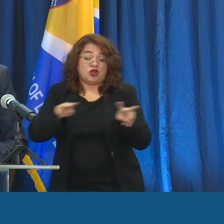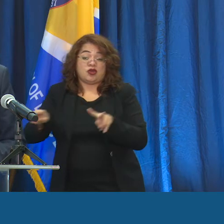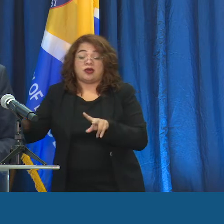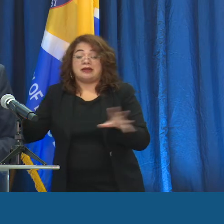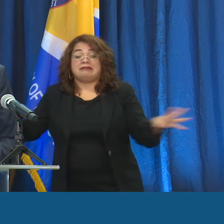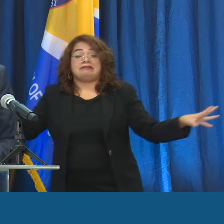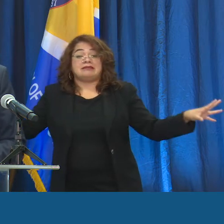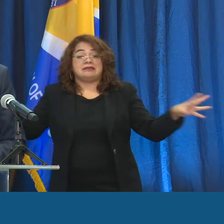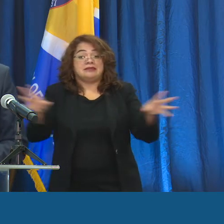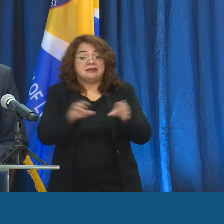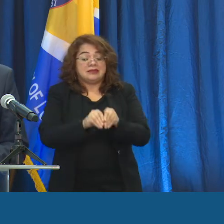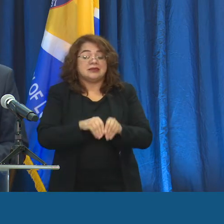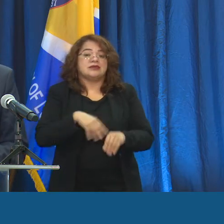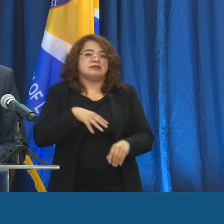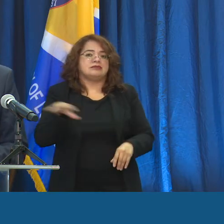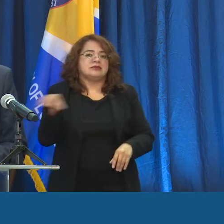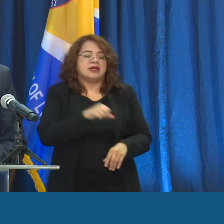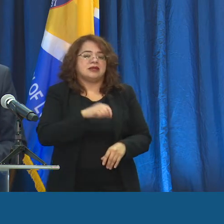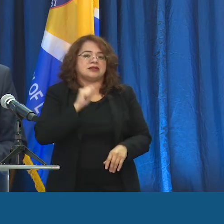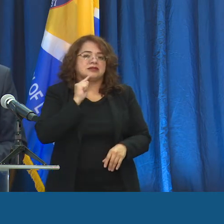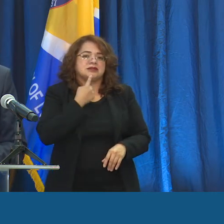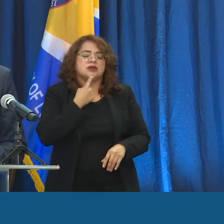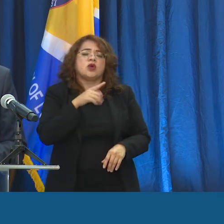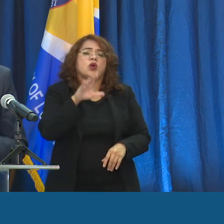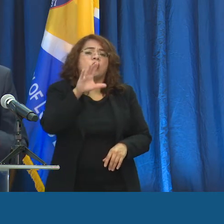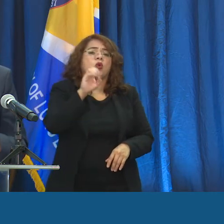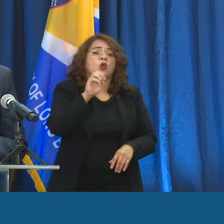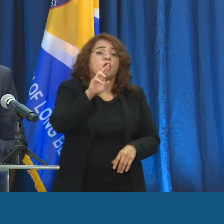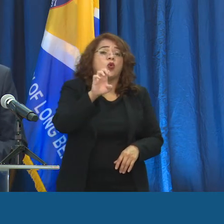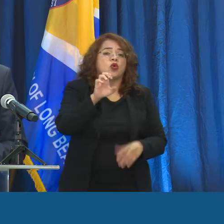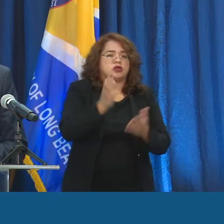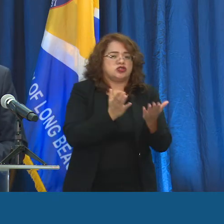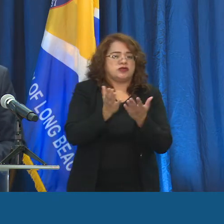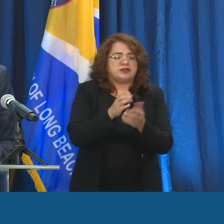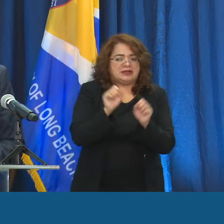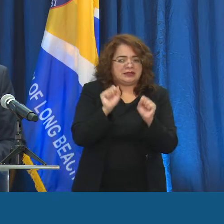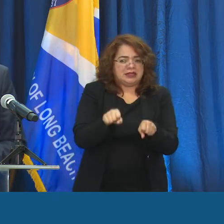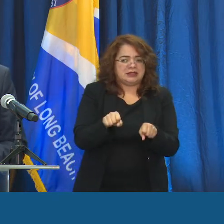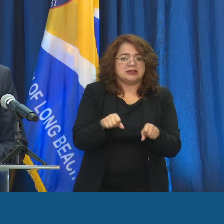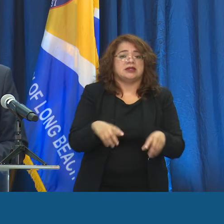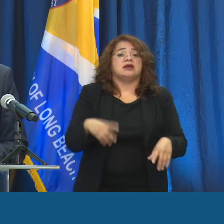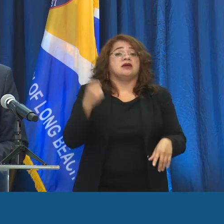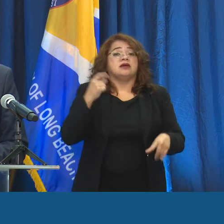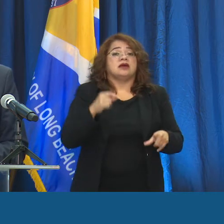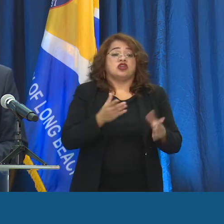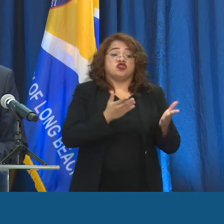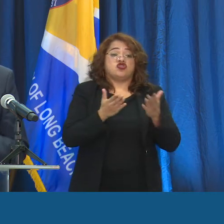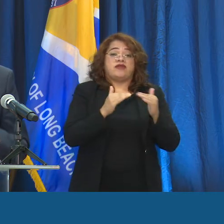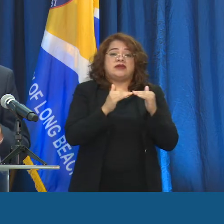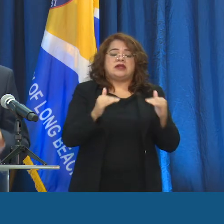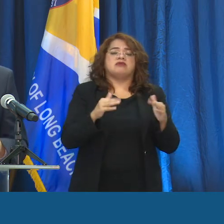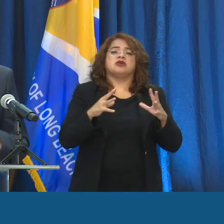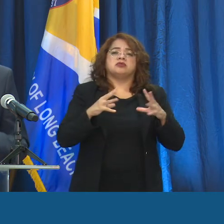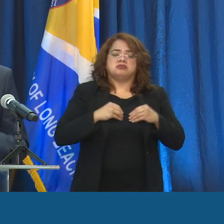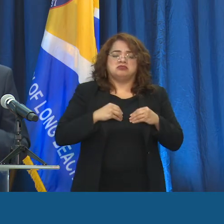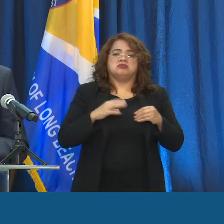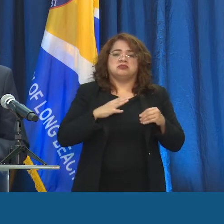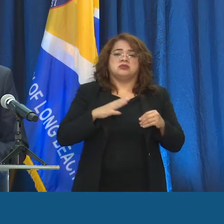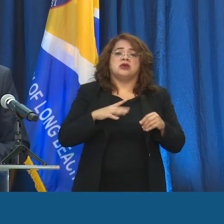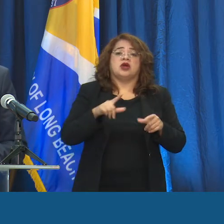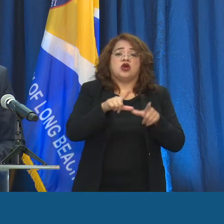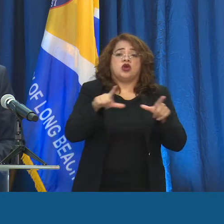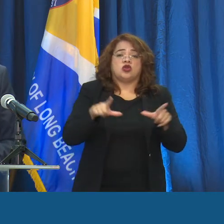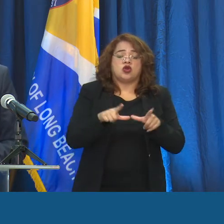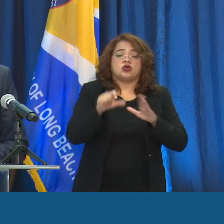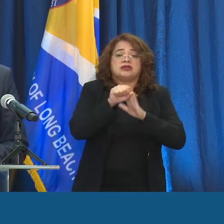very seriously. We provide core services as a goal at acceptable service levels. We continue to meet local, state, and